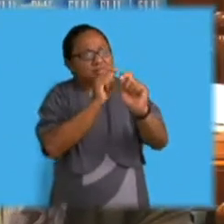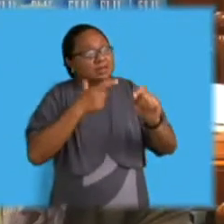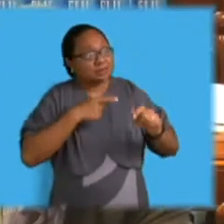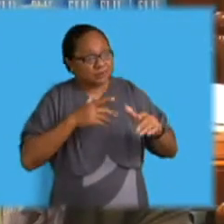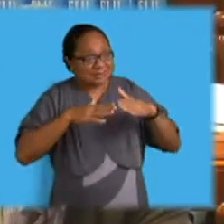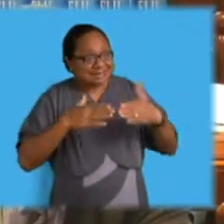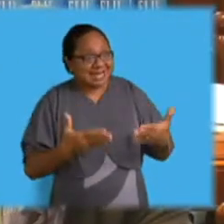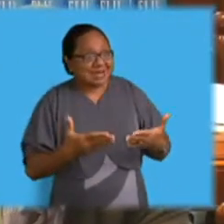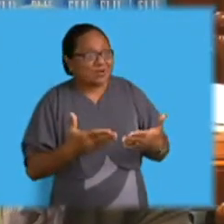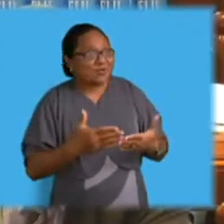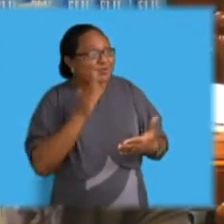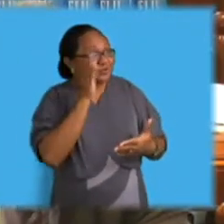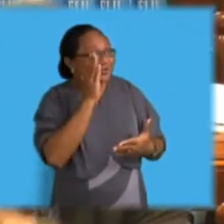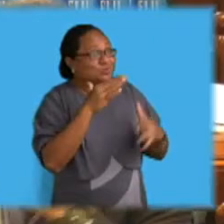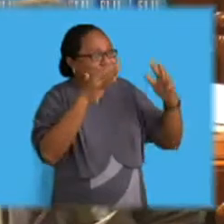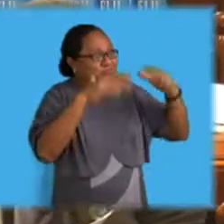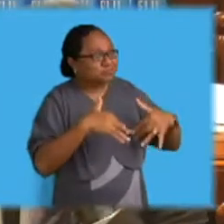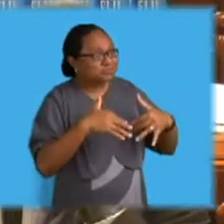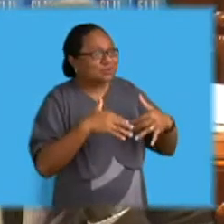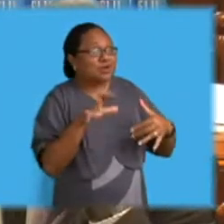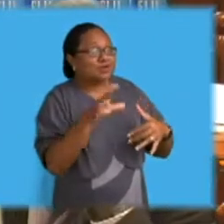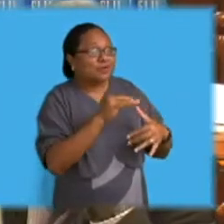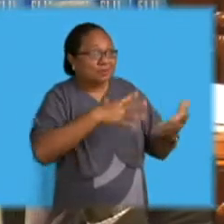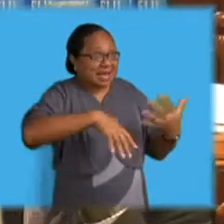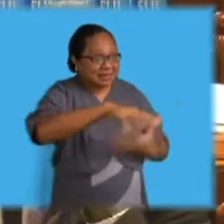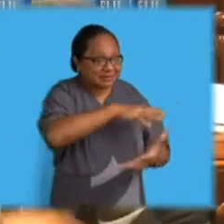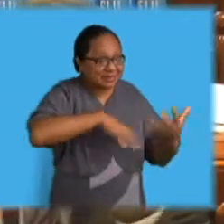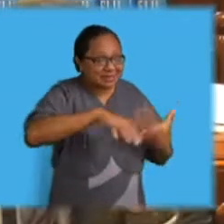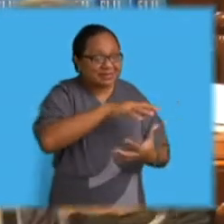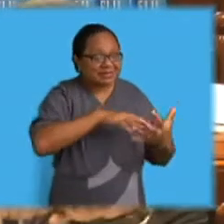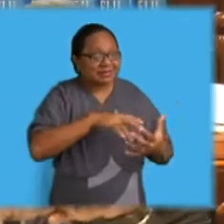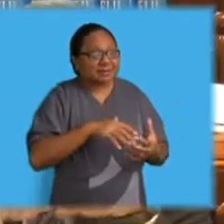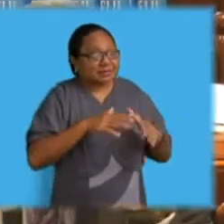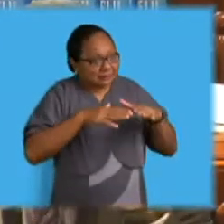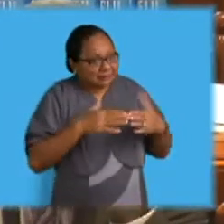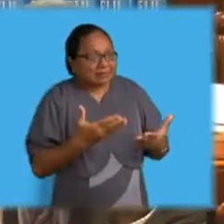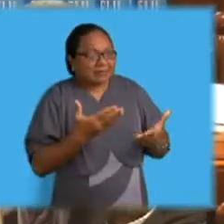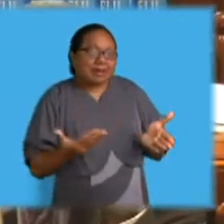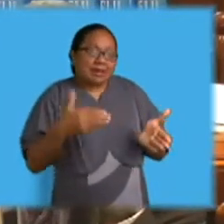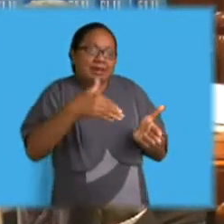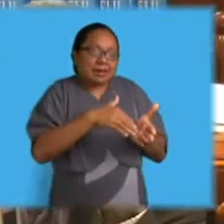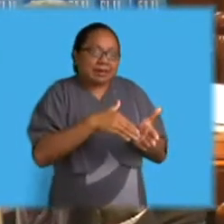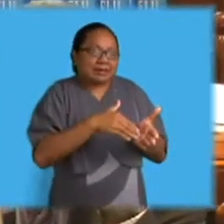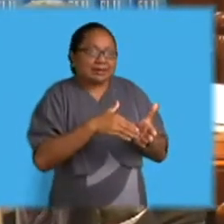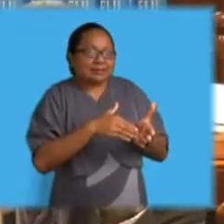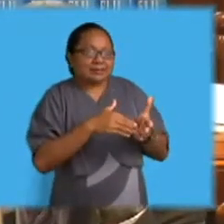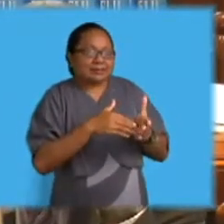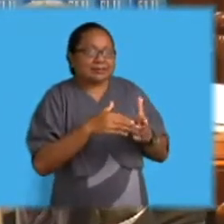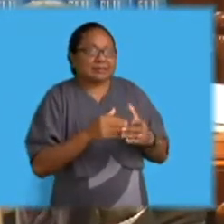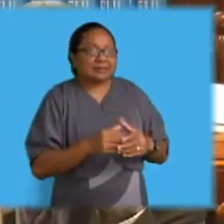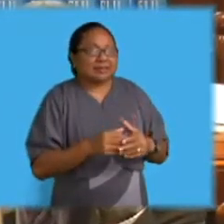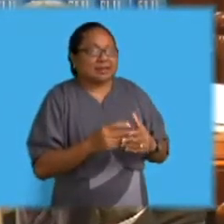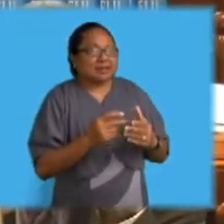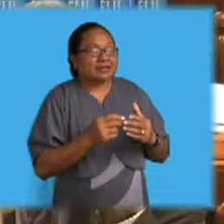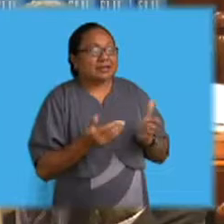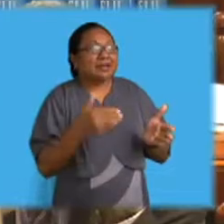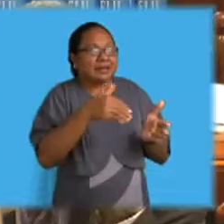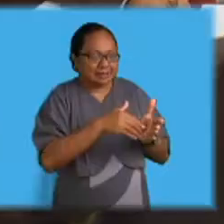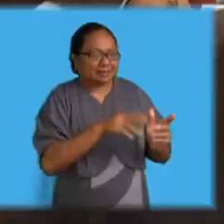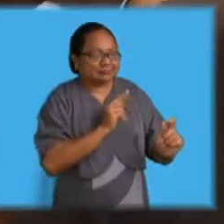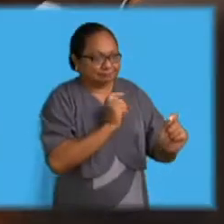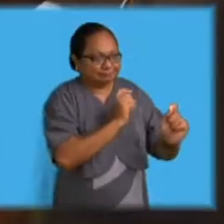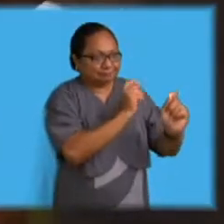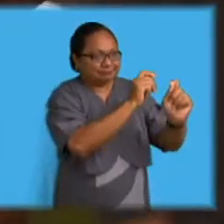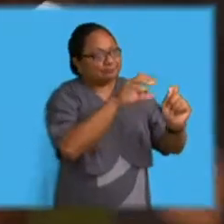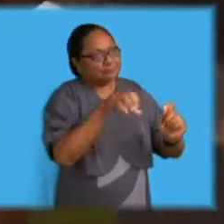suffered during the TCW is also part of the programs of the ministry. Thank